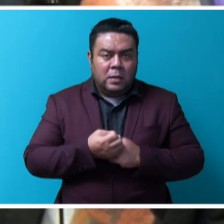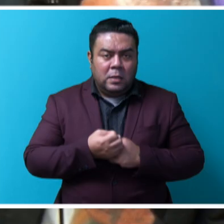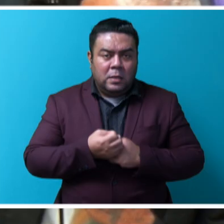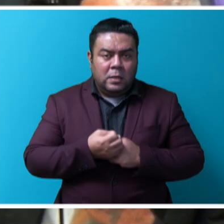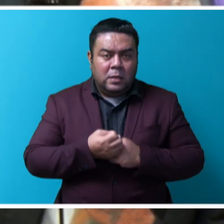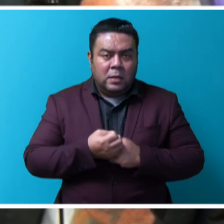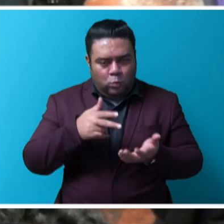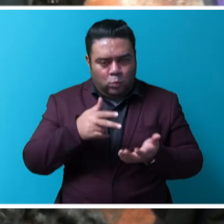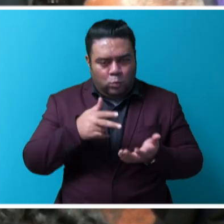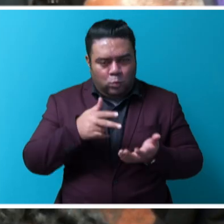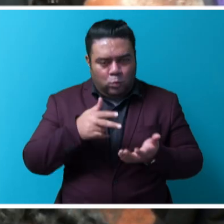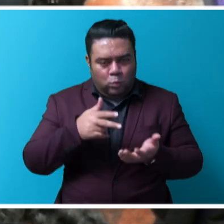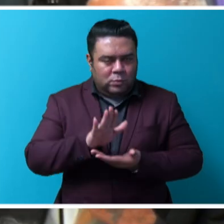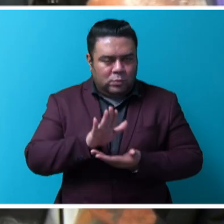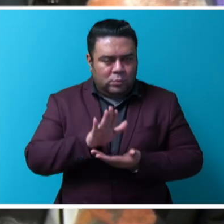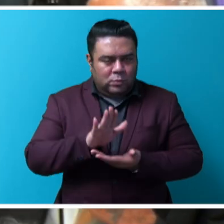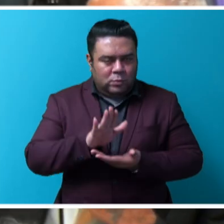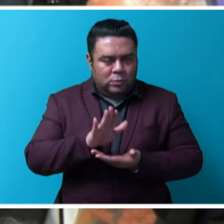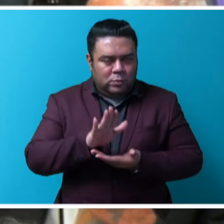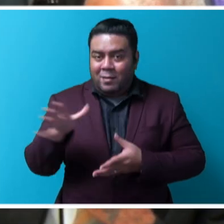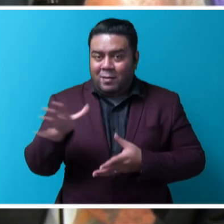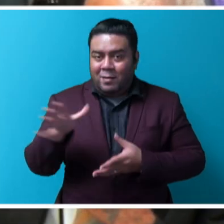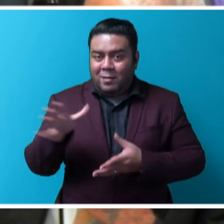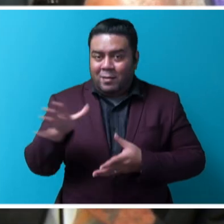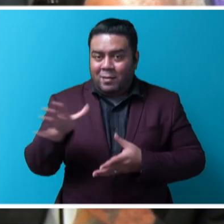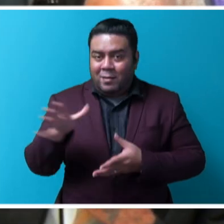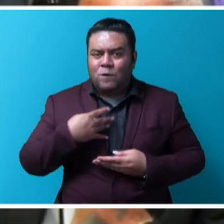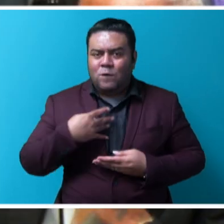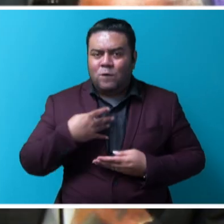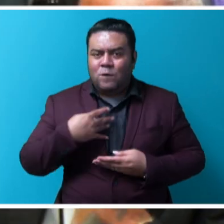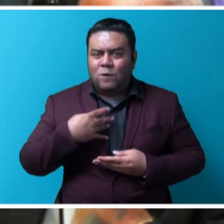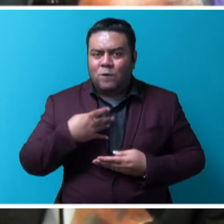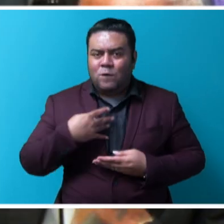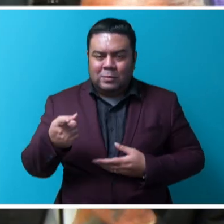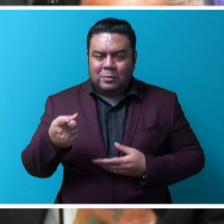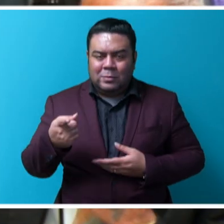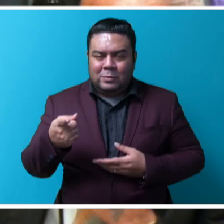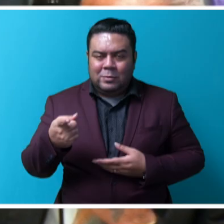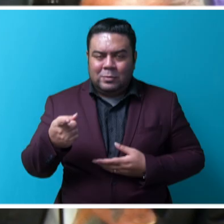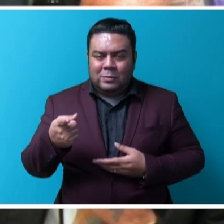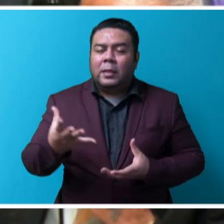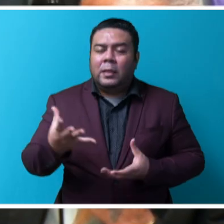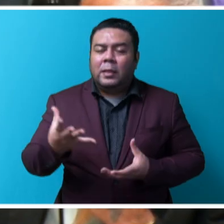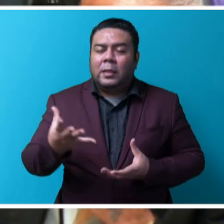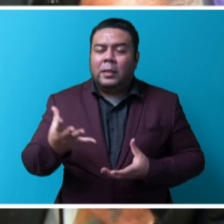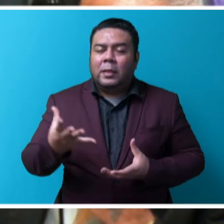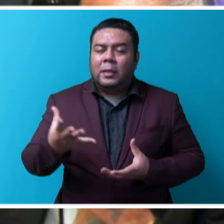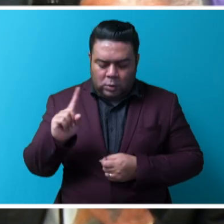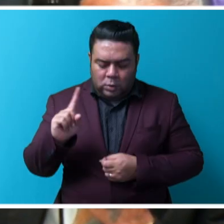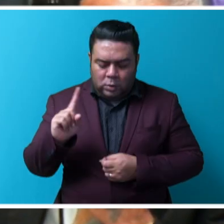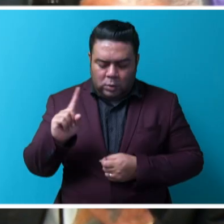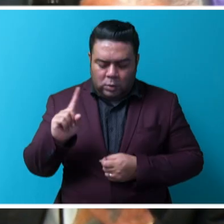coordination, enhance delivery, and ensure that every dollar entrusted to Fiji delivers the maximum impact. We